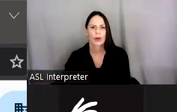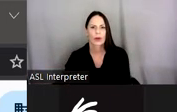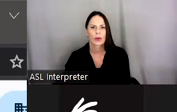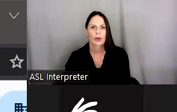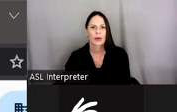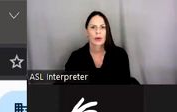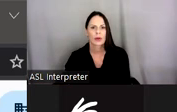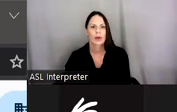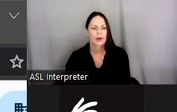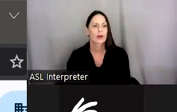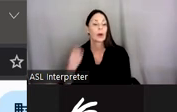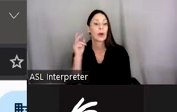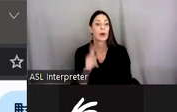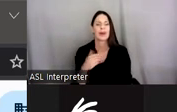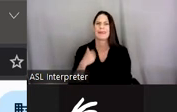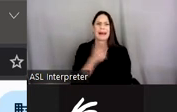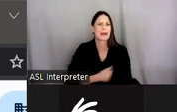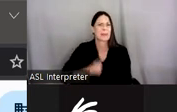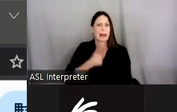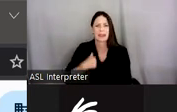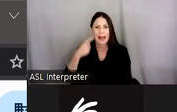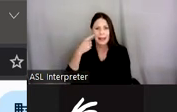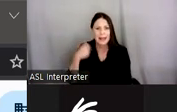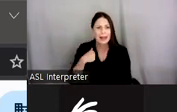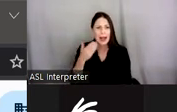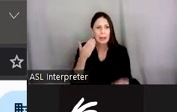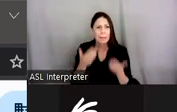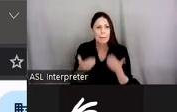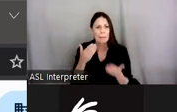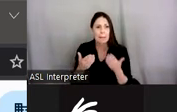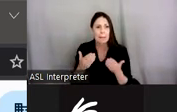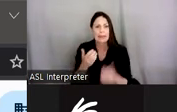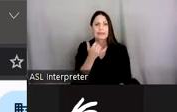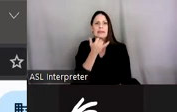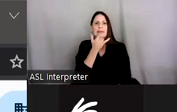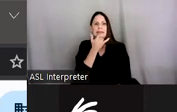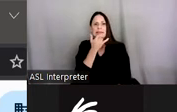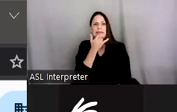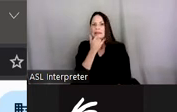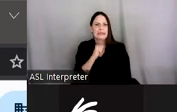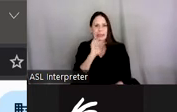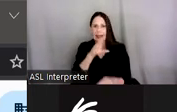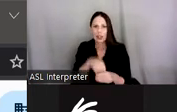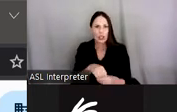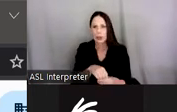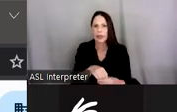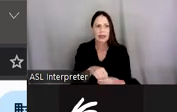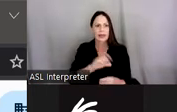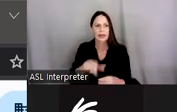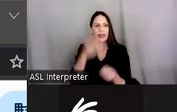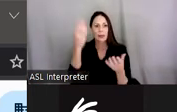this is the final. I apologize. I think I might have left this out of the prep material email because it was already so big.